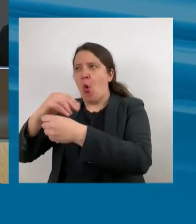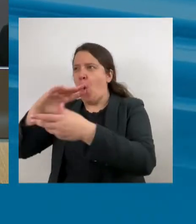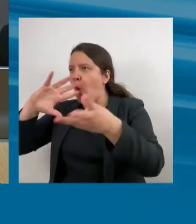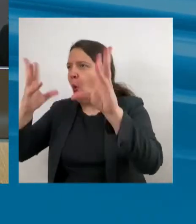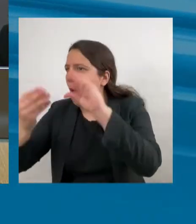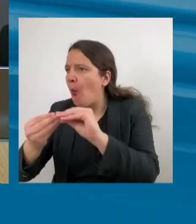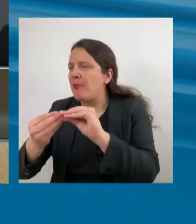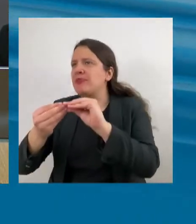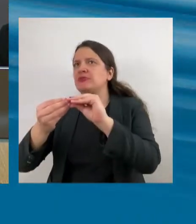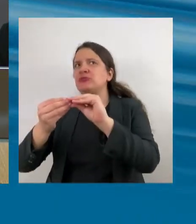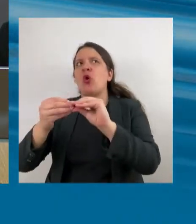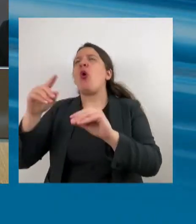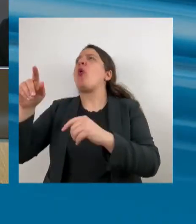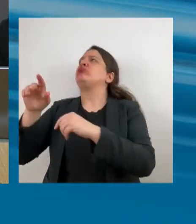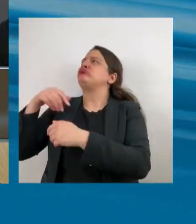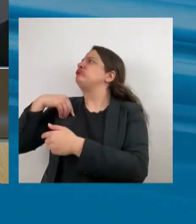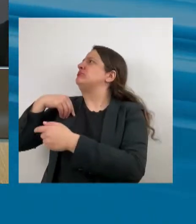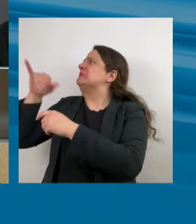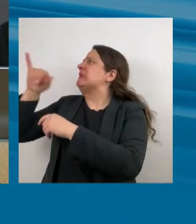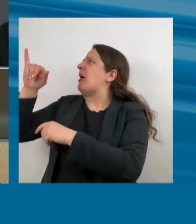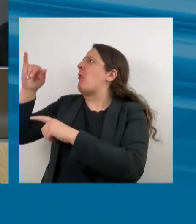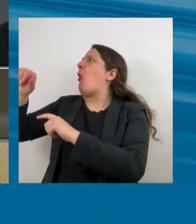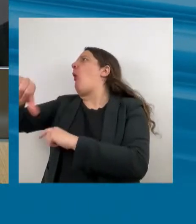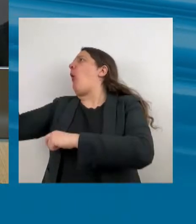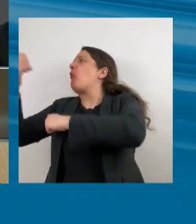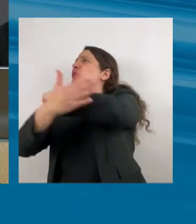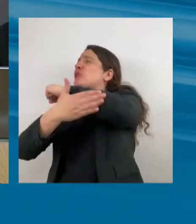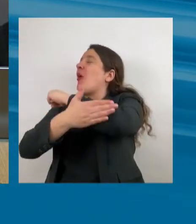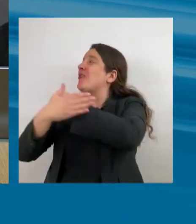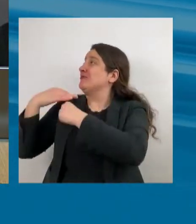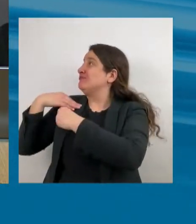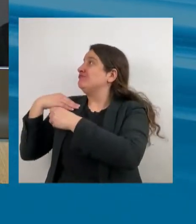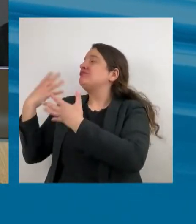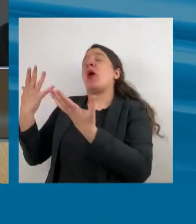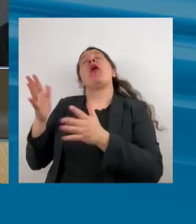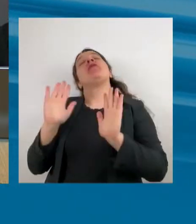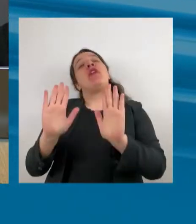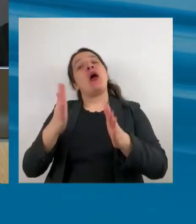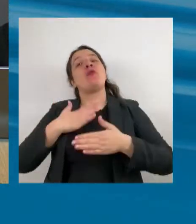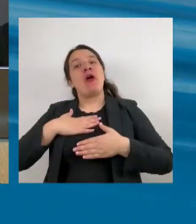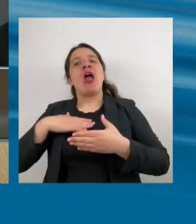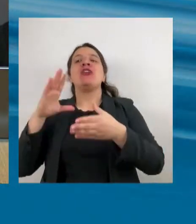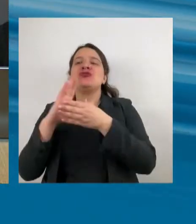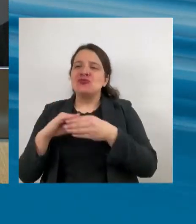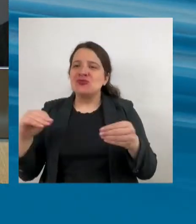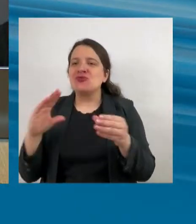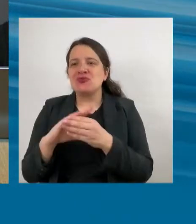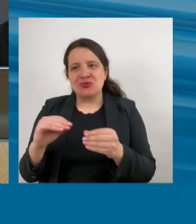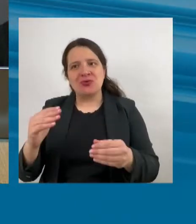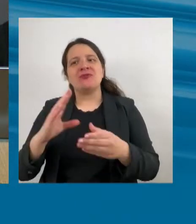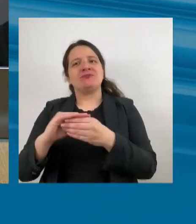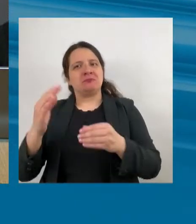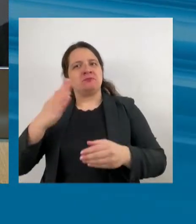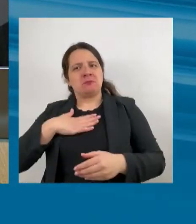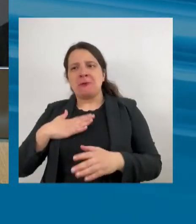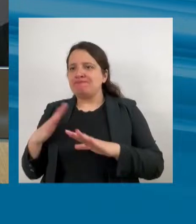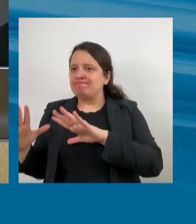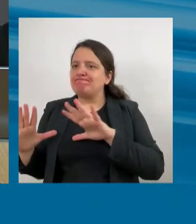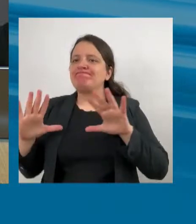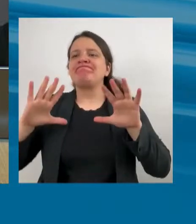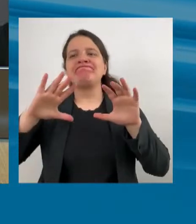own history and colonization. We then created these institutions that really cannot function the way they should